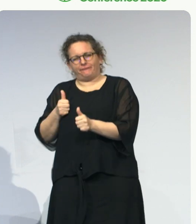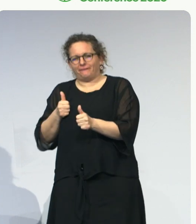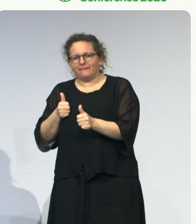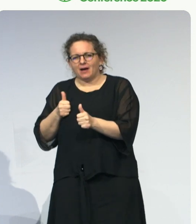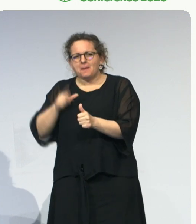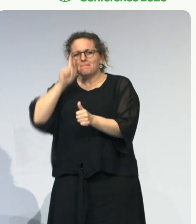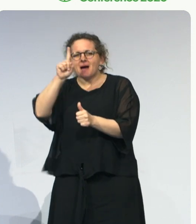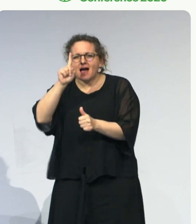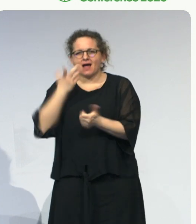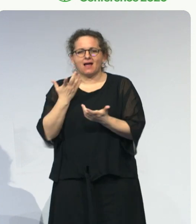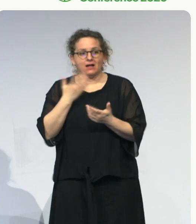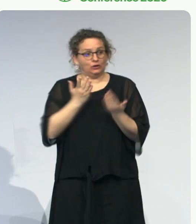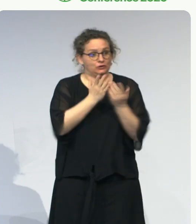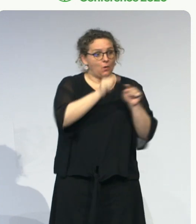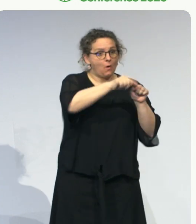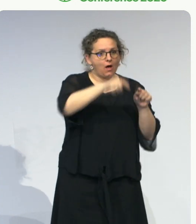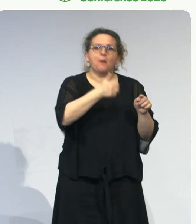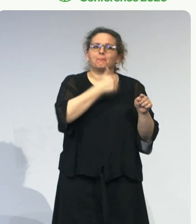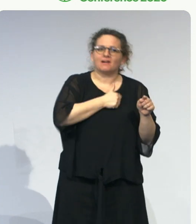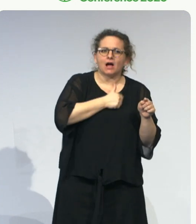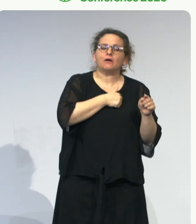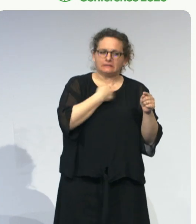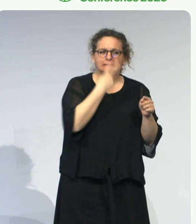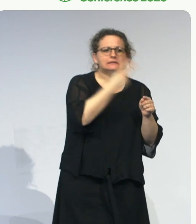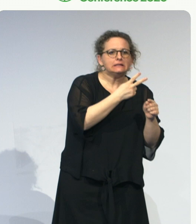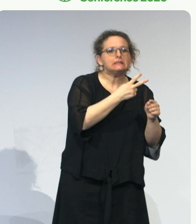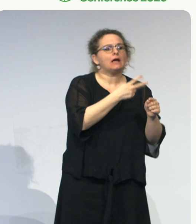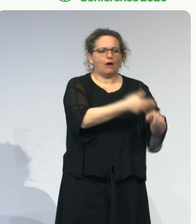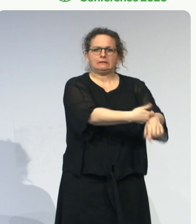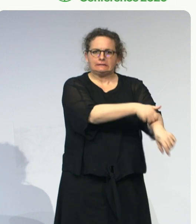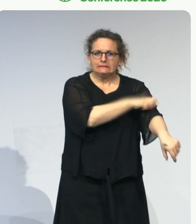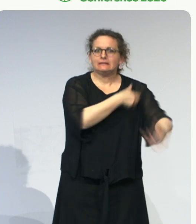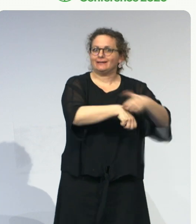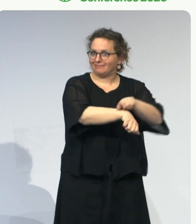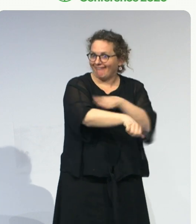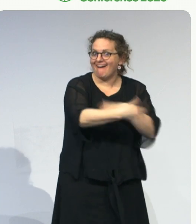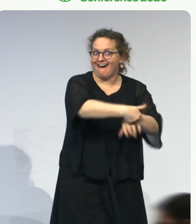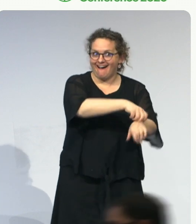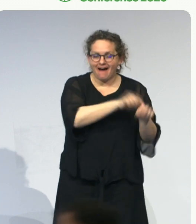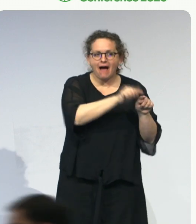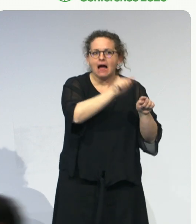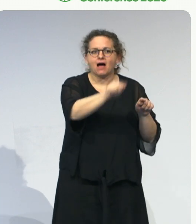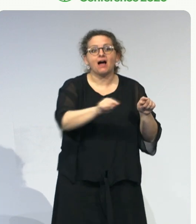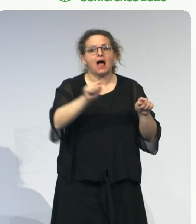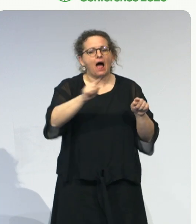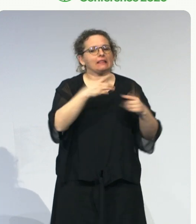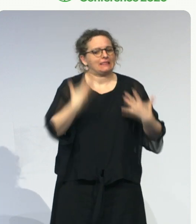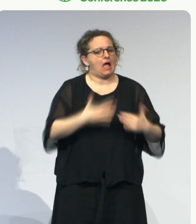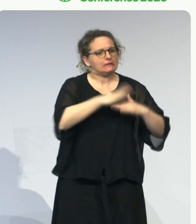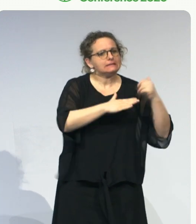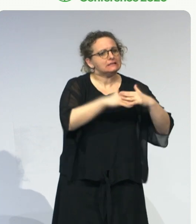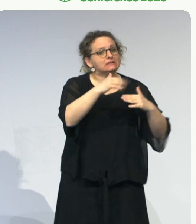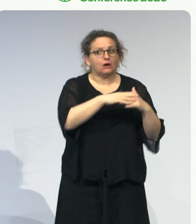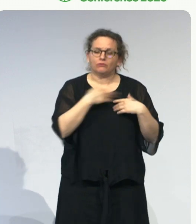that took the initiative early and have blazed the way on inclusive education and have done really, really well, like